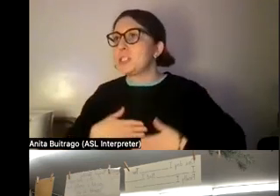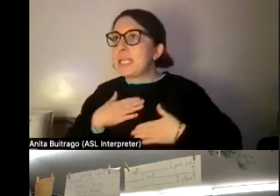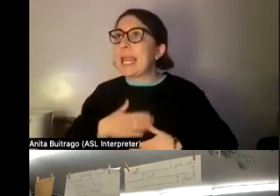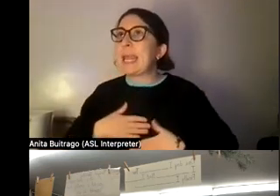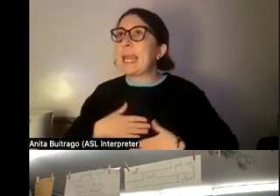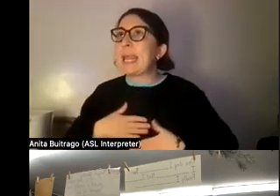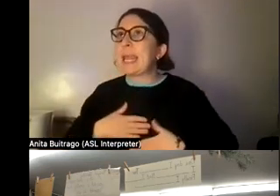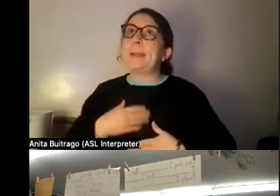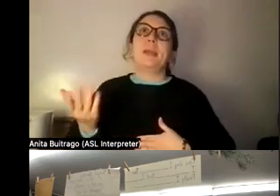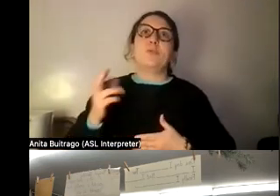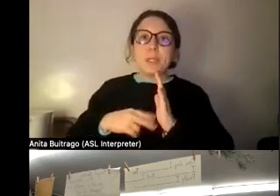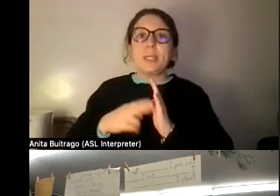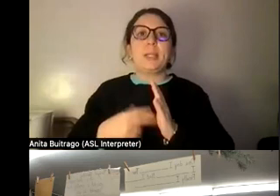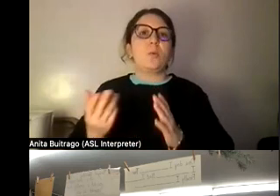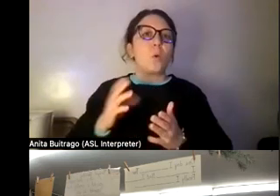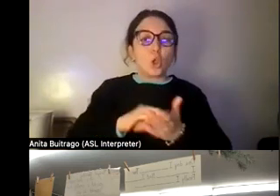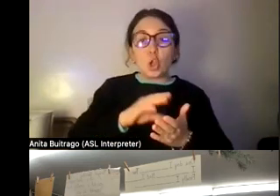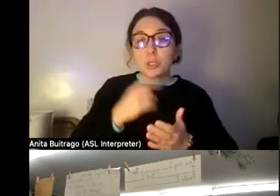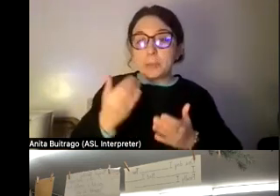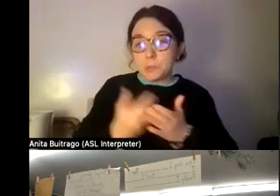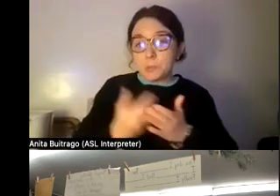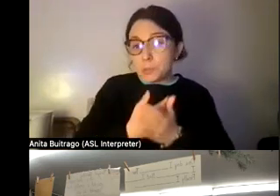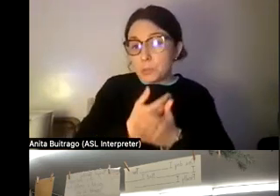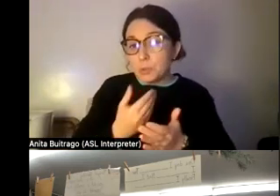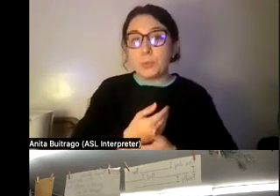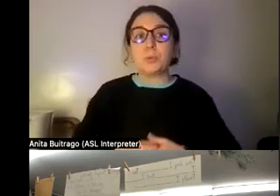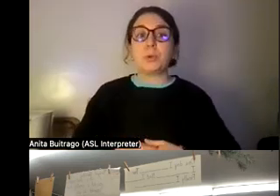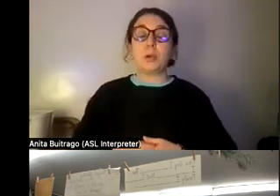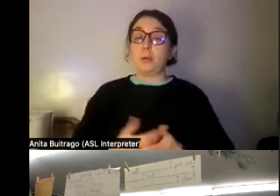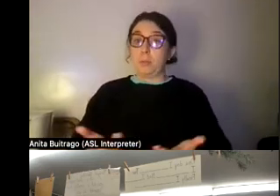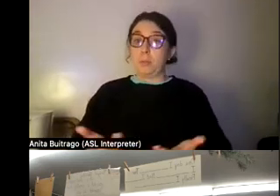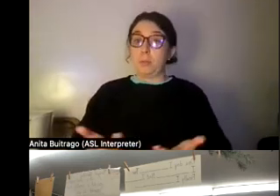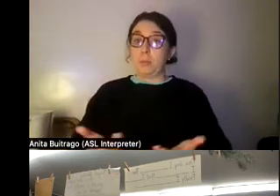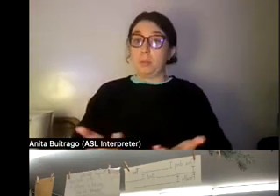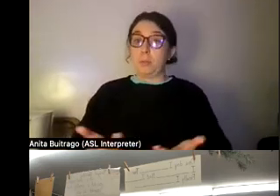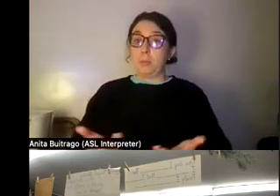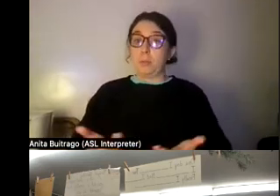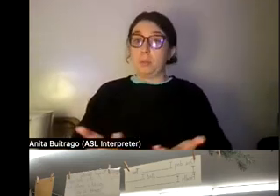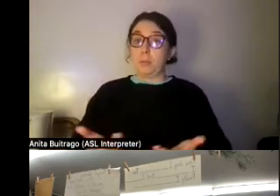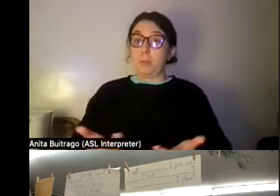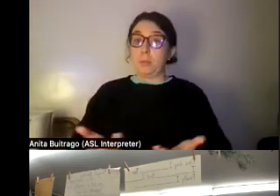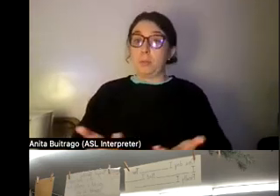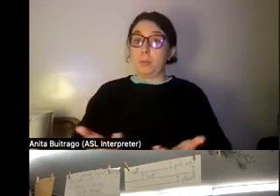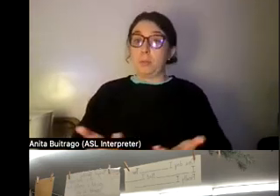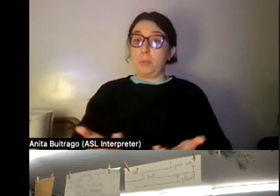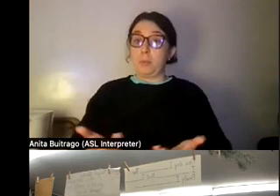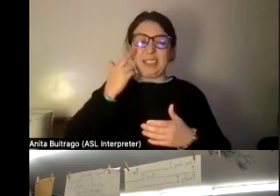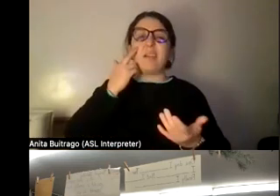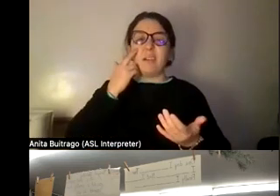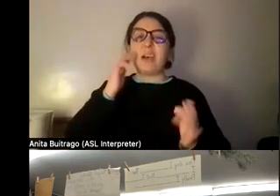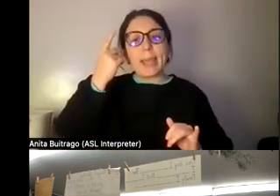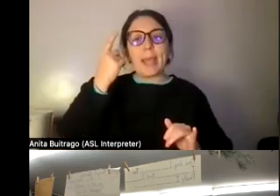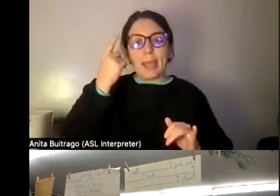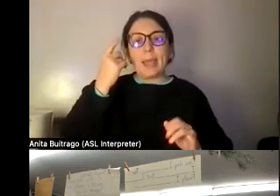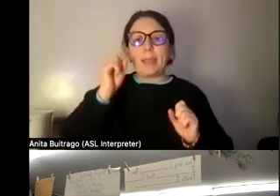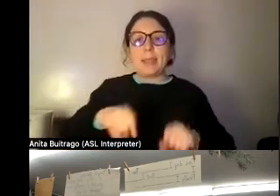learn something new. But no matter what reason it is that we're reading, we have to understand it for it to be valuable. So that's what